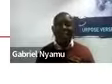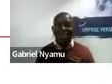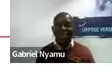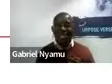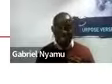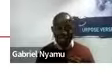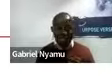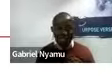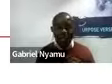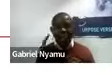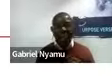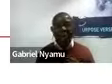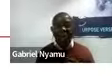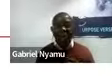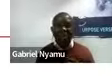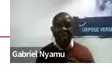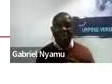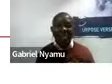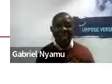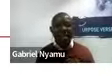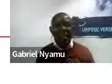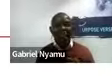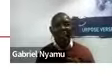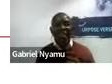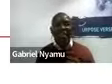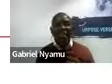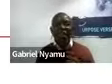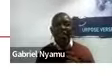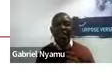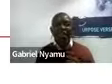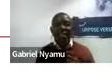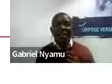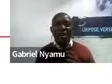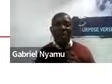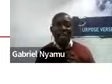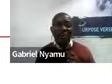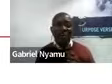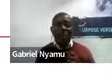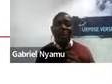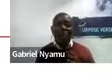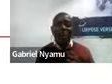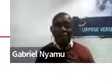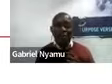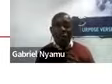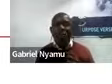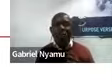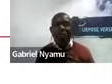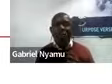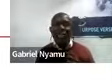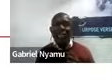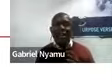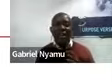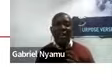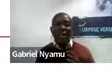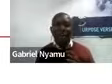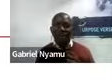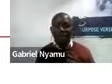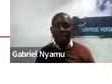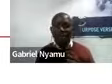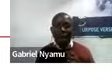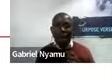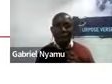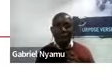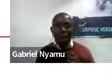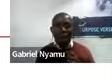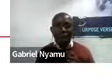talk about, thank you. Let me talk about the mystery of design. Now, I'll pose a question. Do you know that